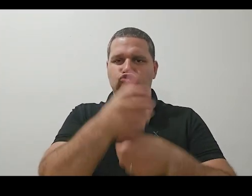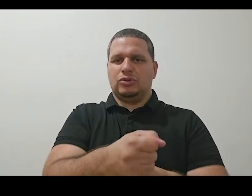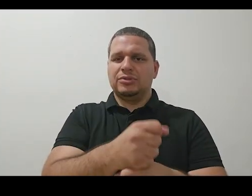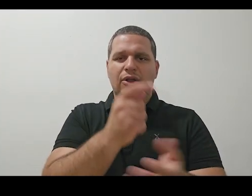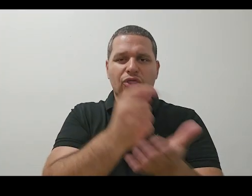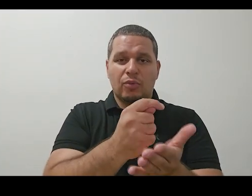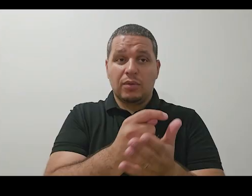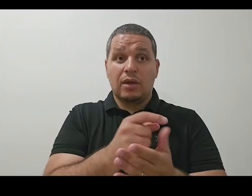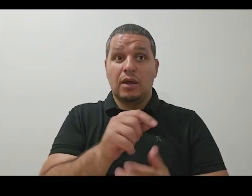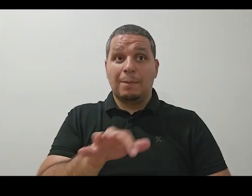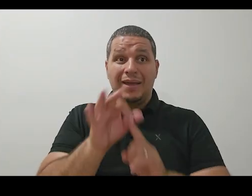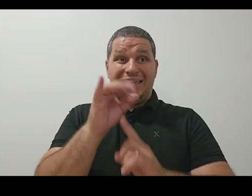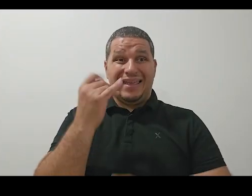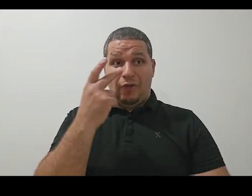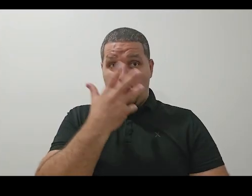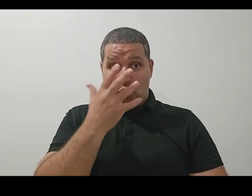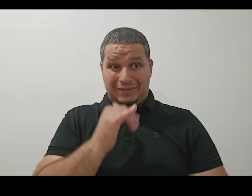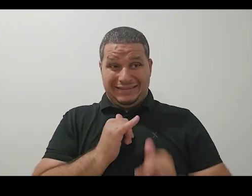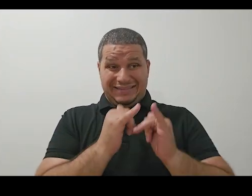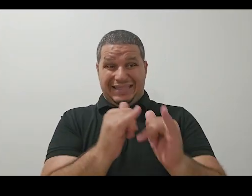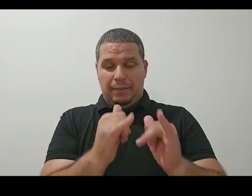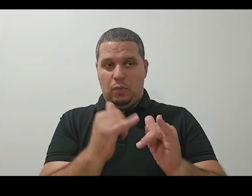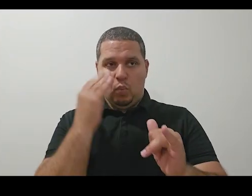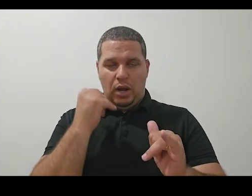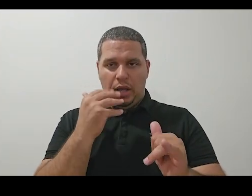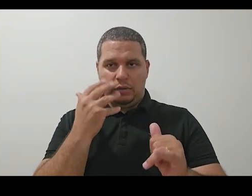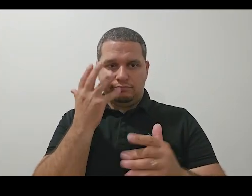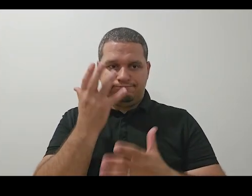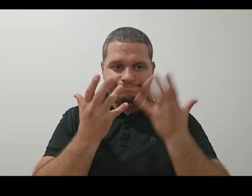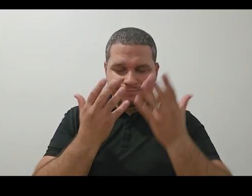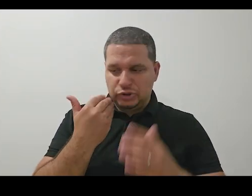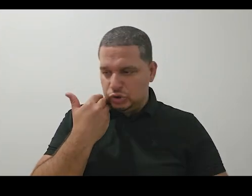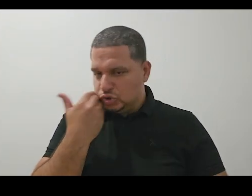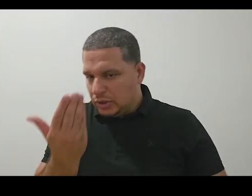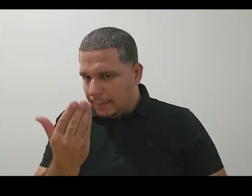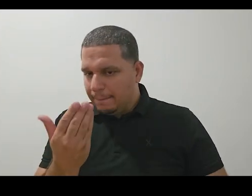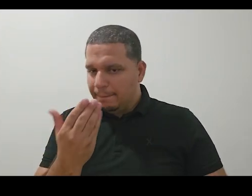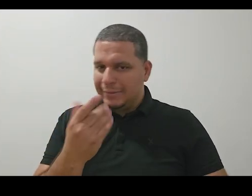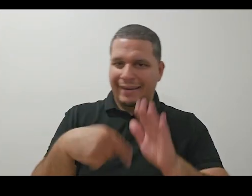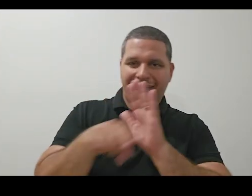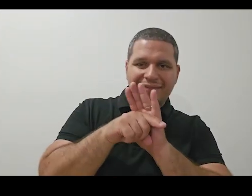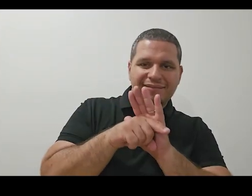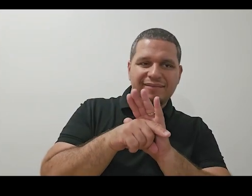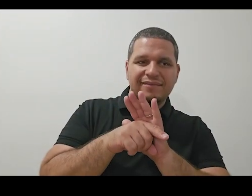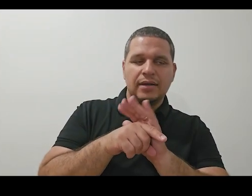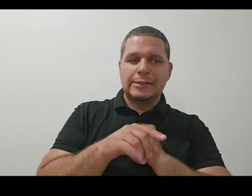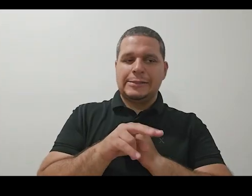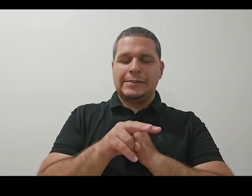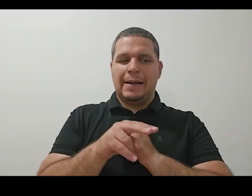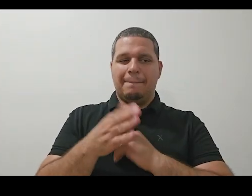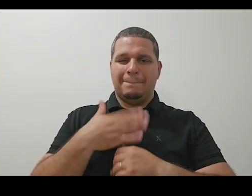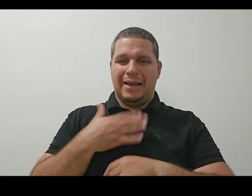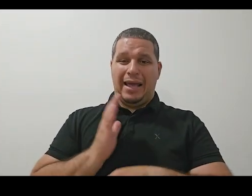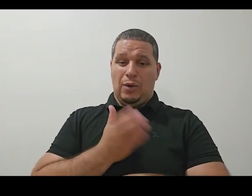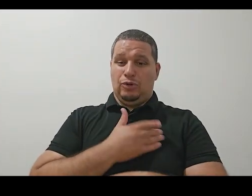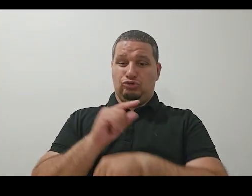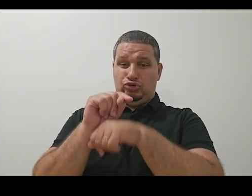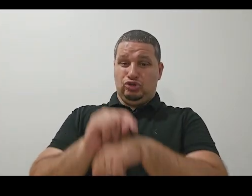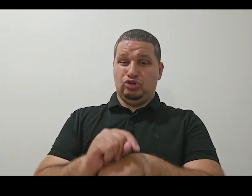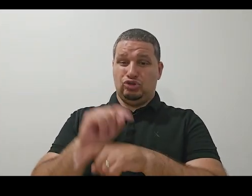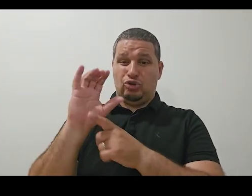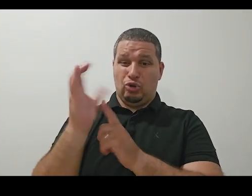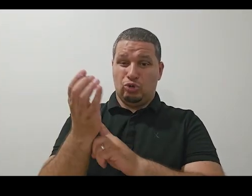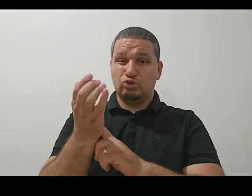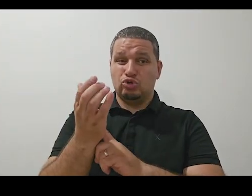if they look like me, because the shame, the stigma, right? In our traditional cultures, it